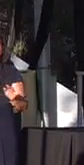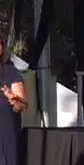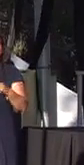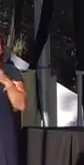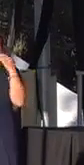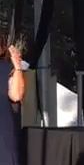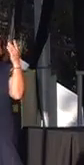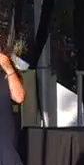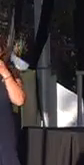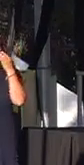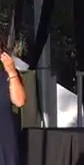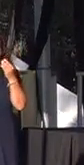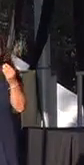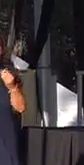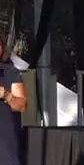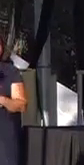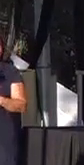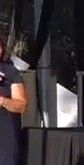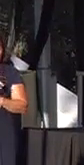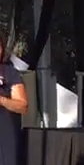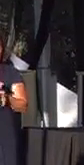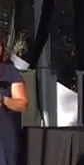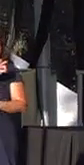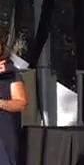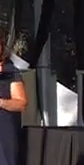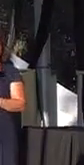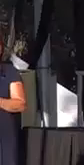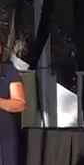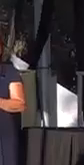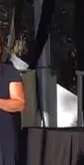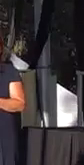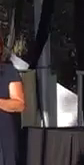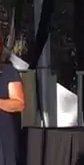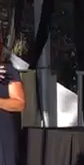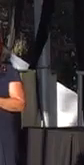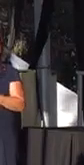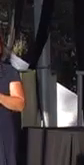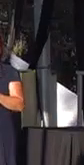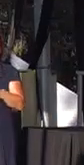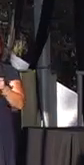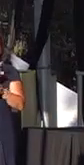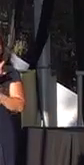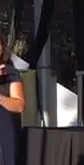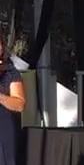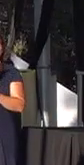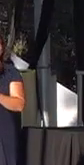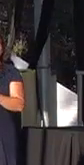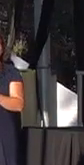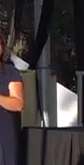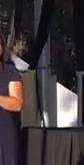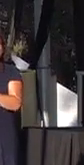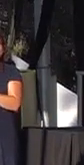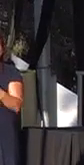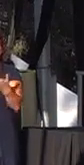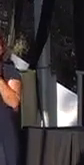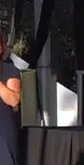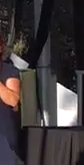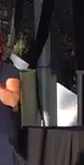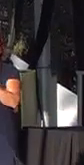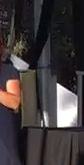of Stonewall and the history of the LGBTQ community's